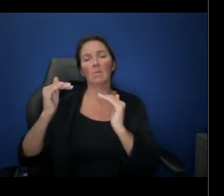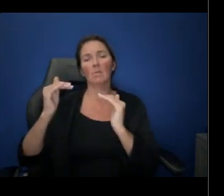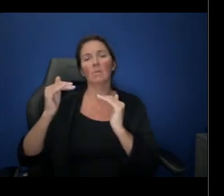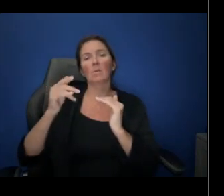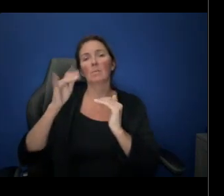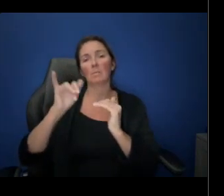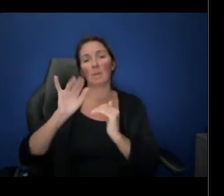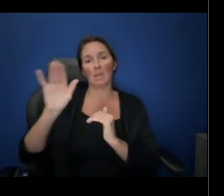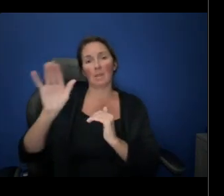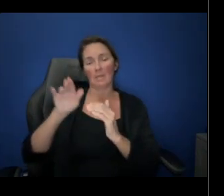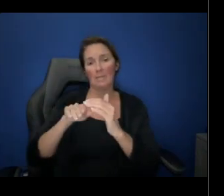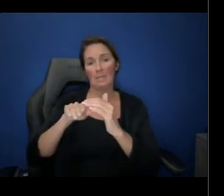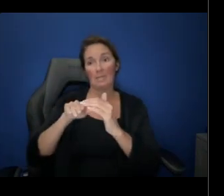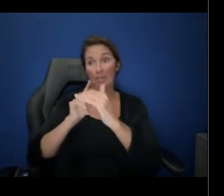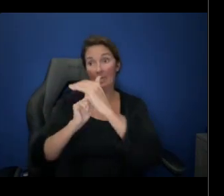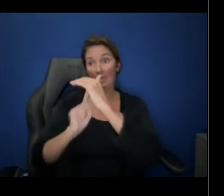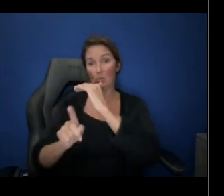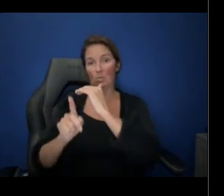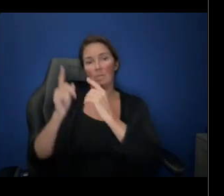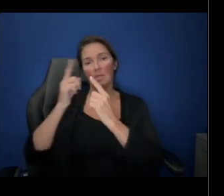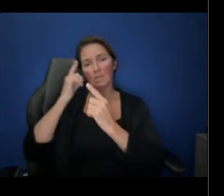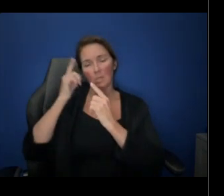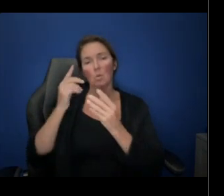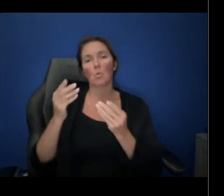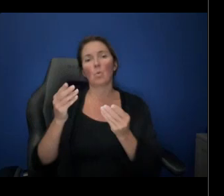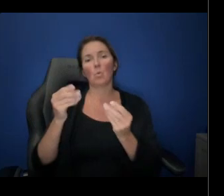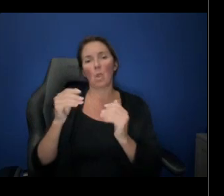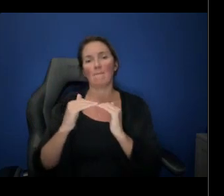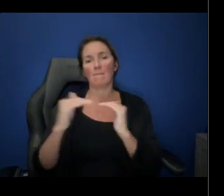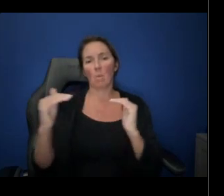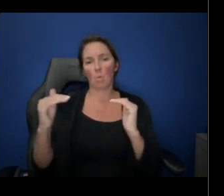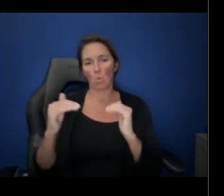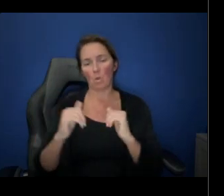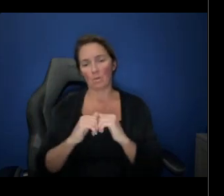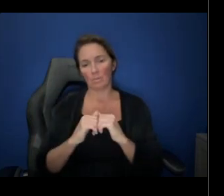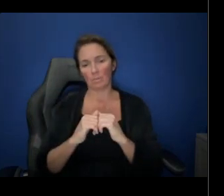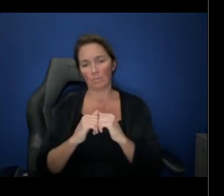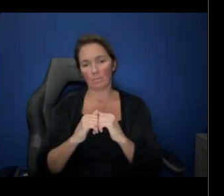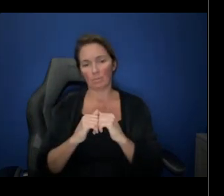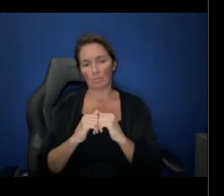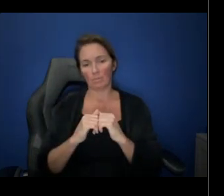by that entrance is considered a ground floor.